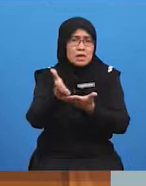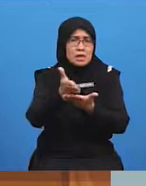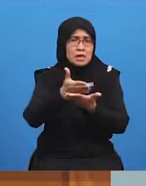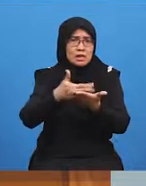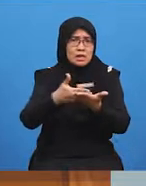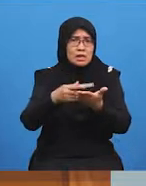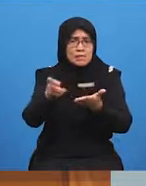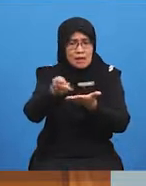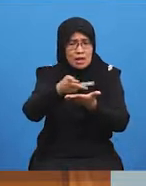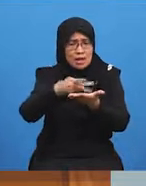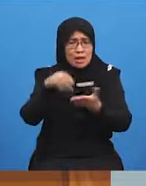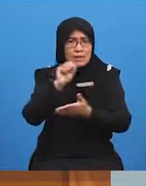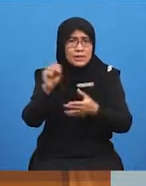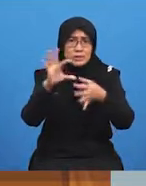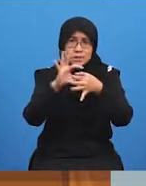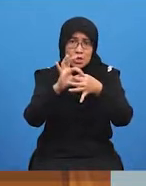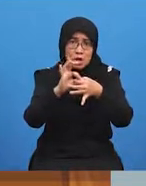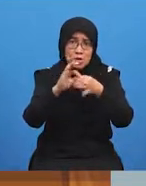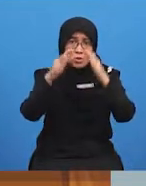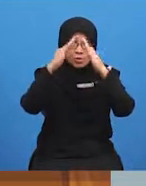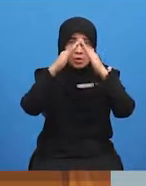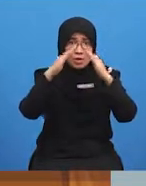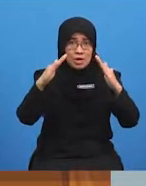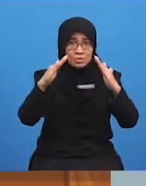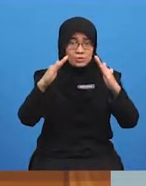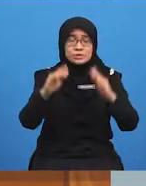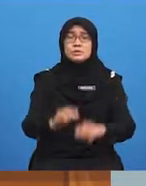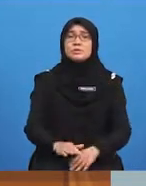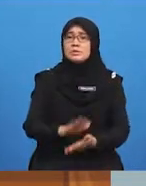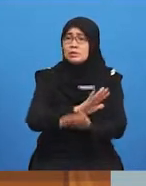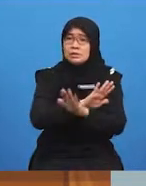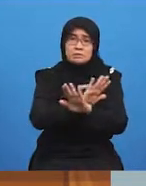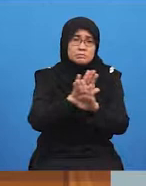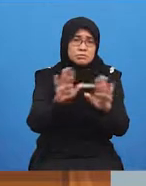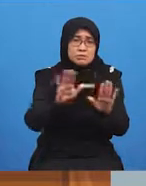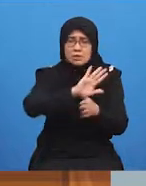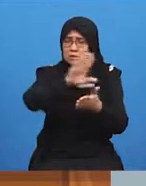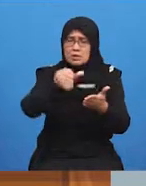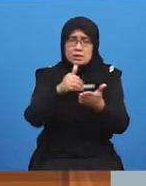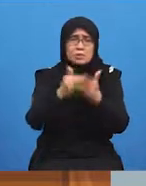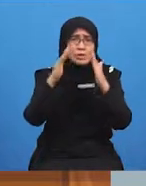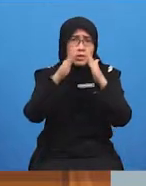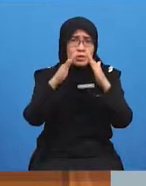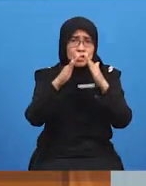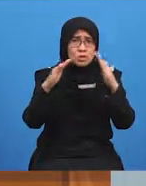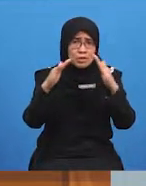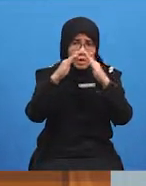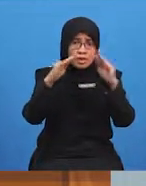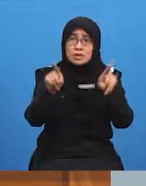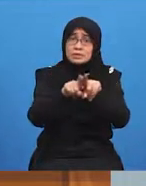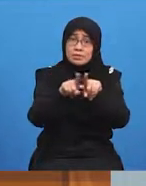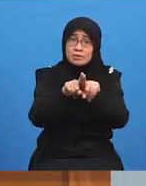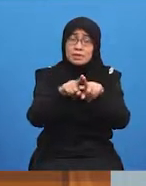today's episode. Of course, not all houses are the same, but most houses have these places in